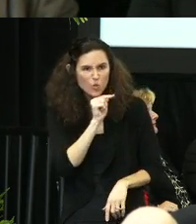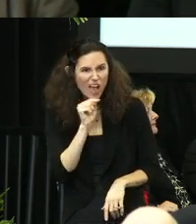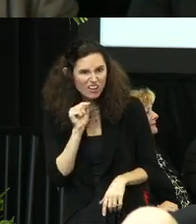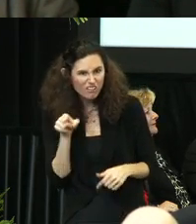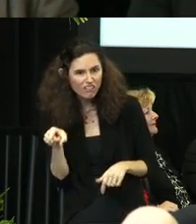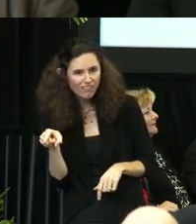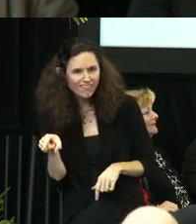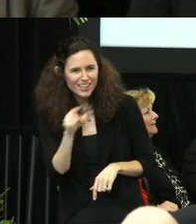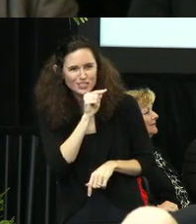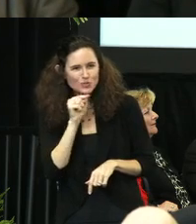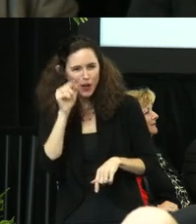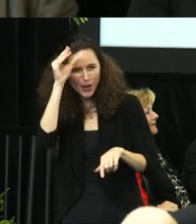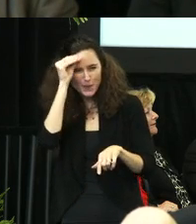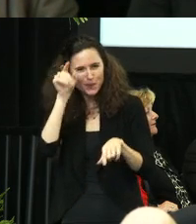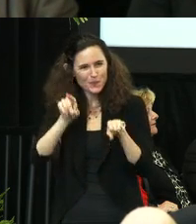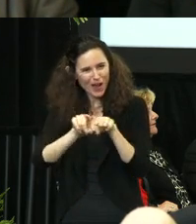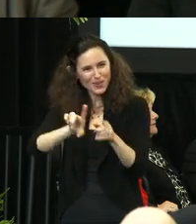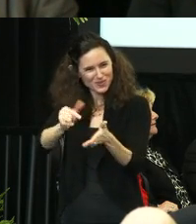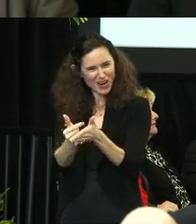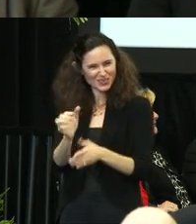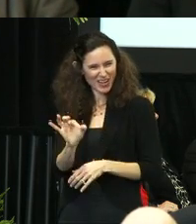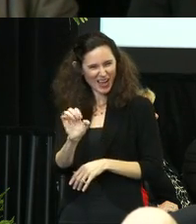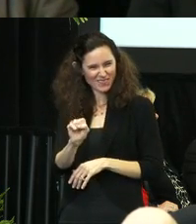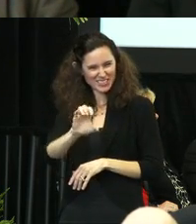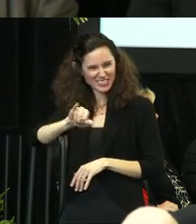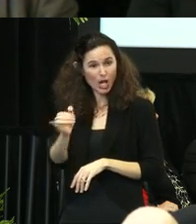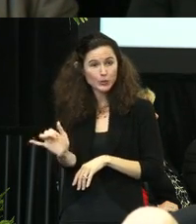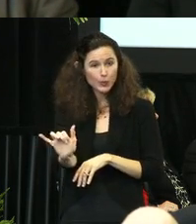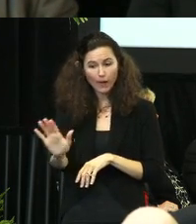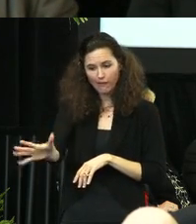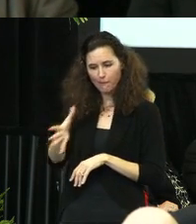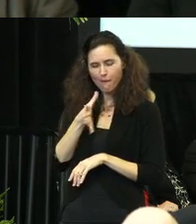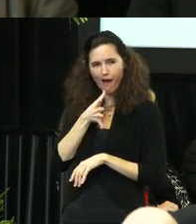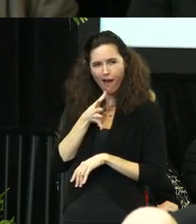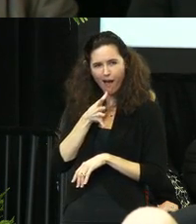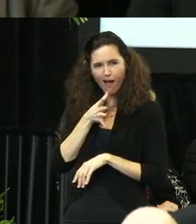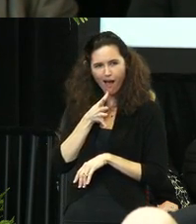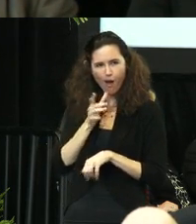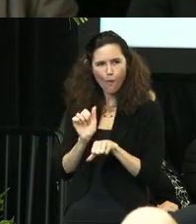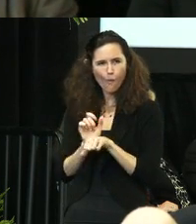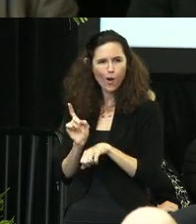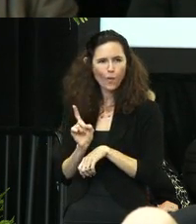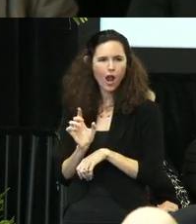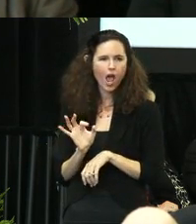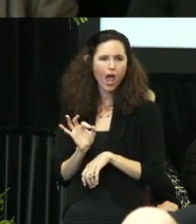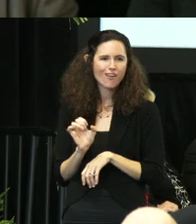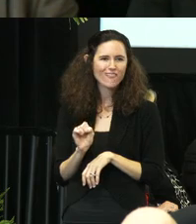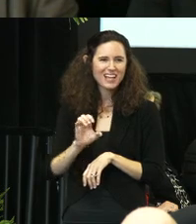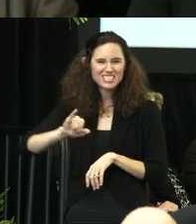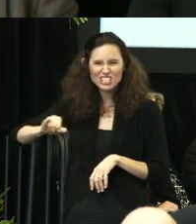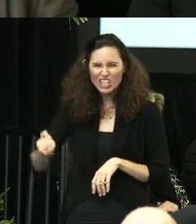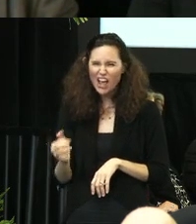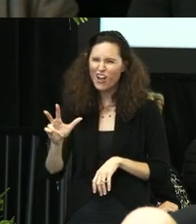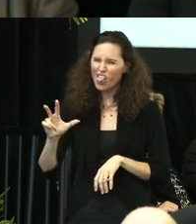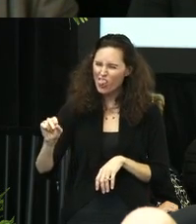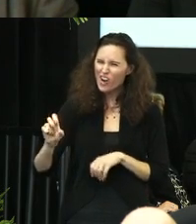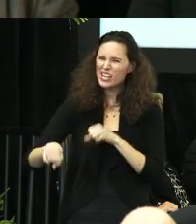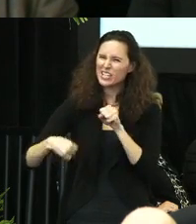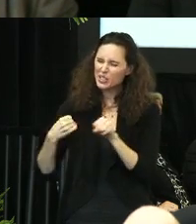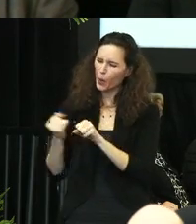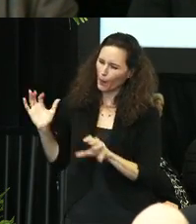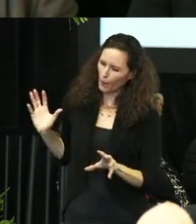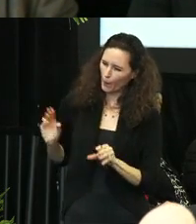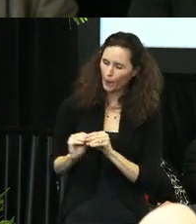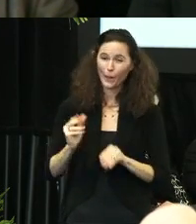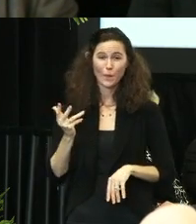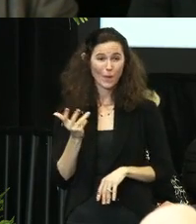His twin brother is an alum of FSCJ, and his mom worked at FSCJ for 30 years.